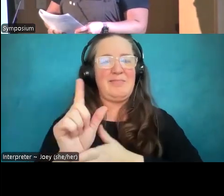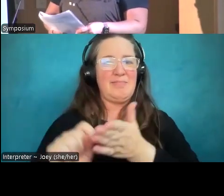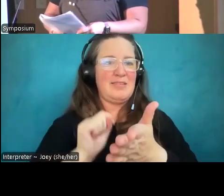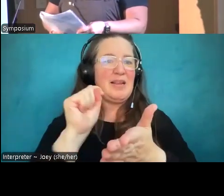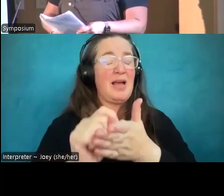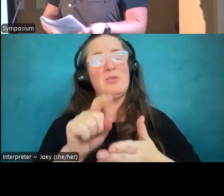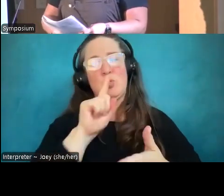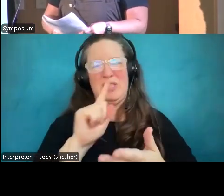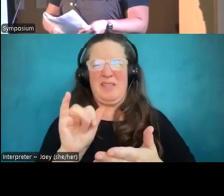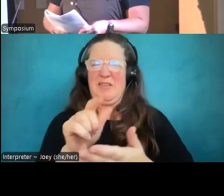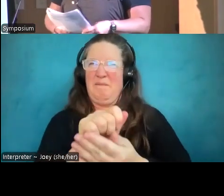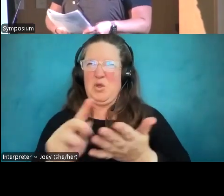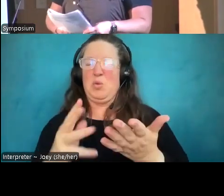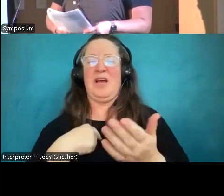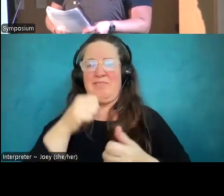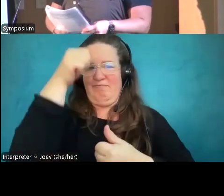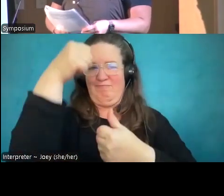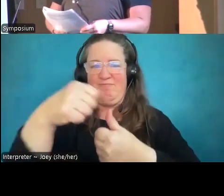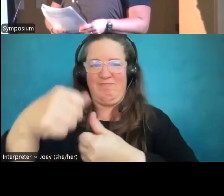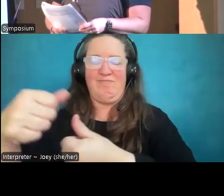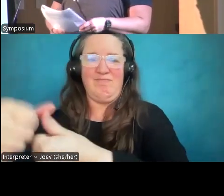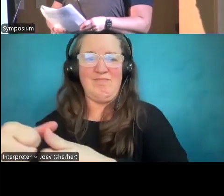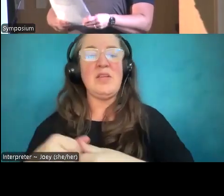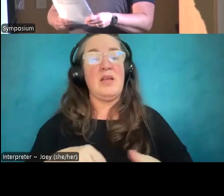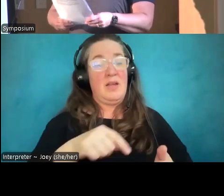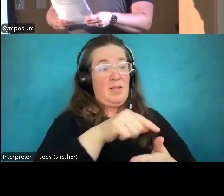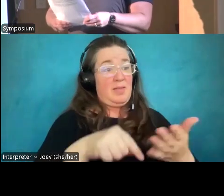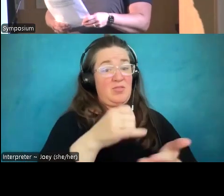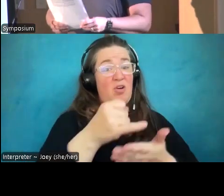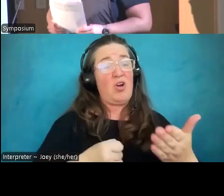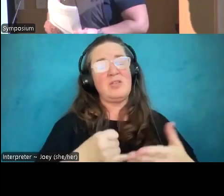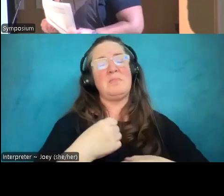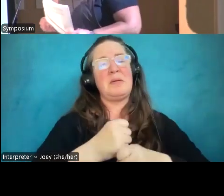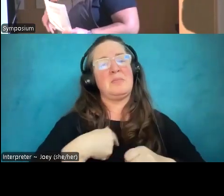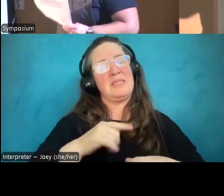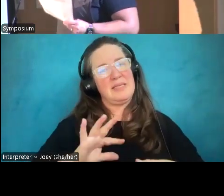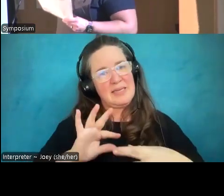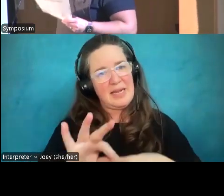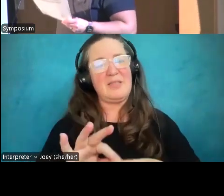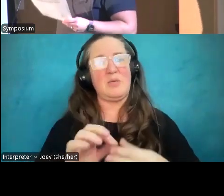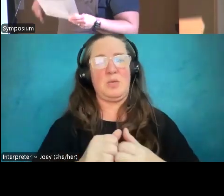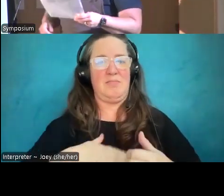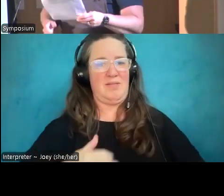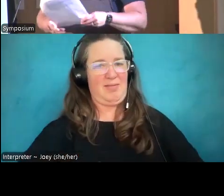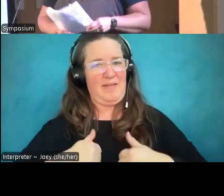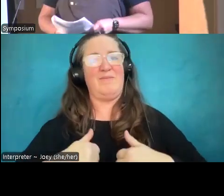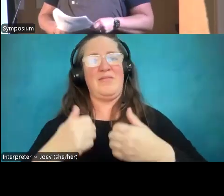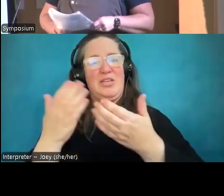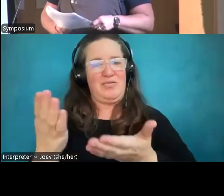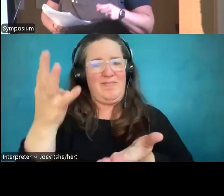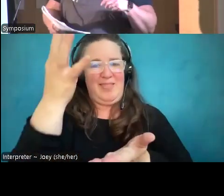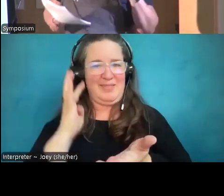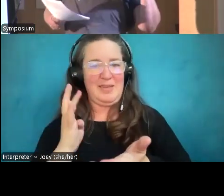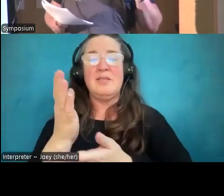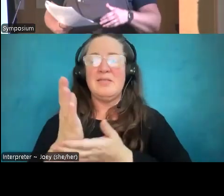waters, giving my pieces a direct connection to me in Alaska, and some even have little fishing lures. I got one up there. That